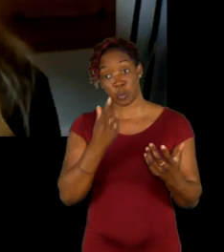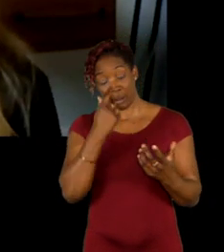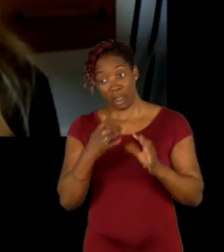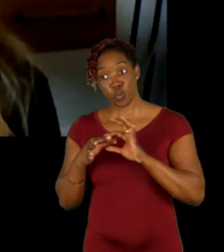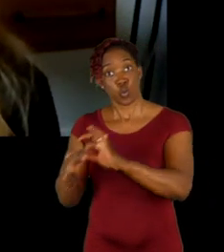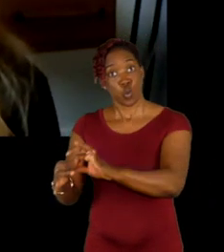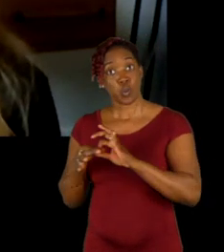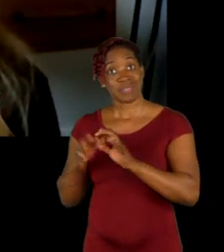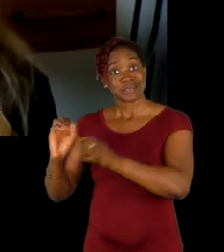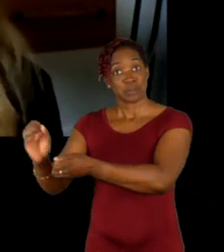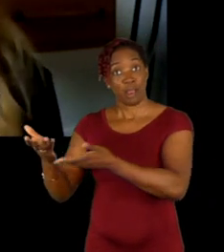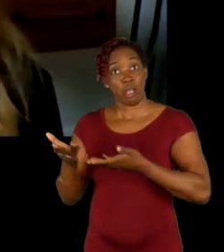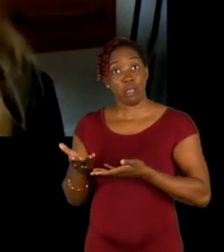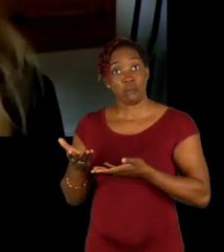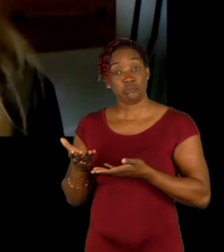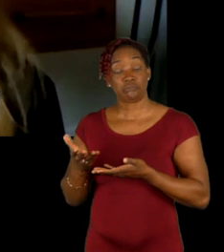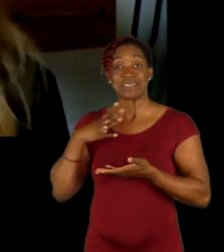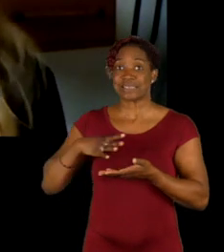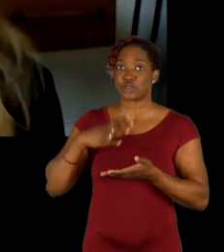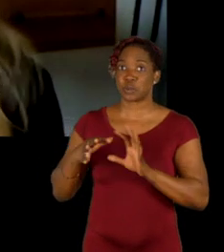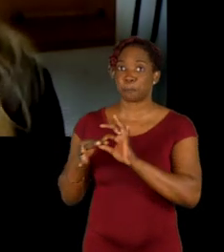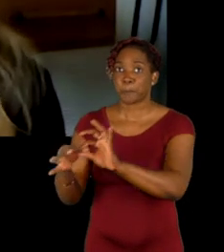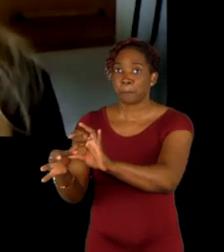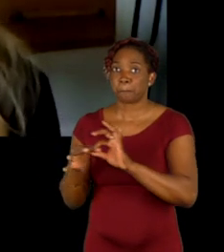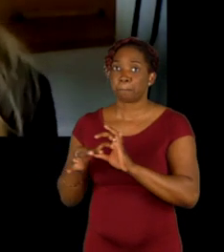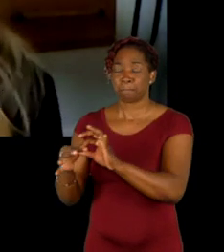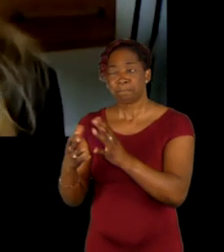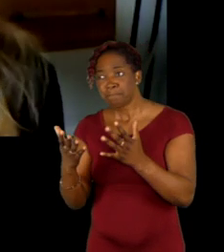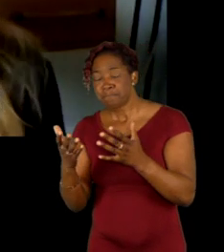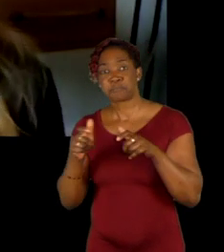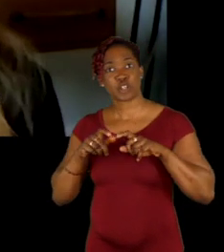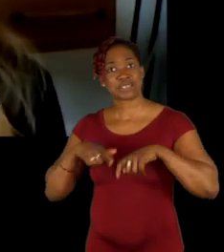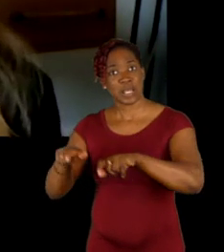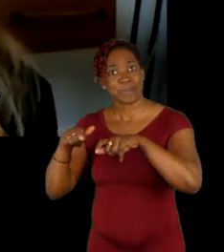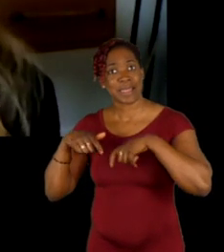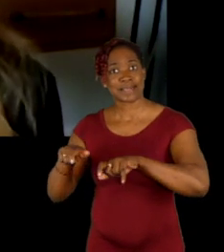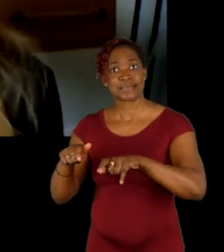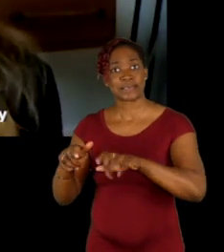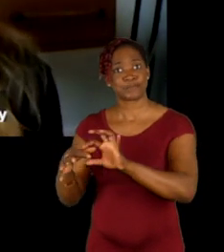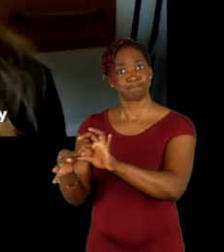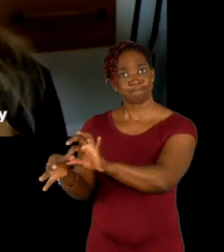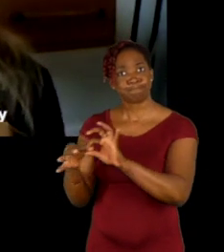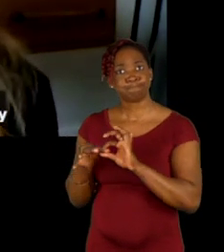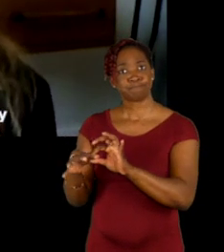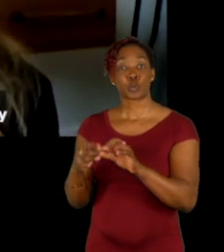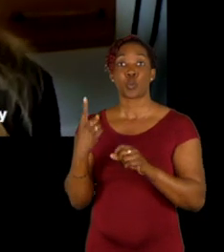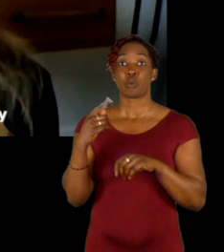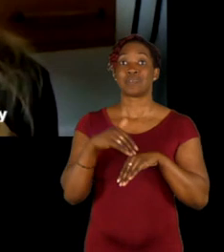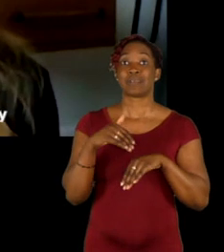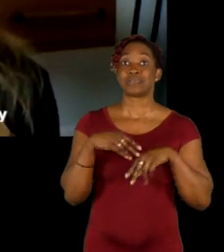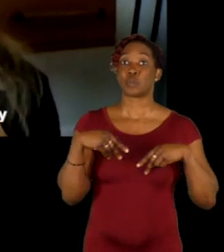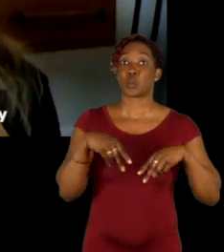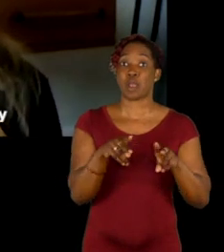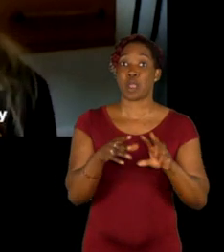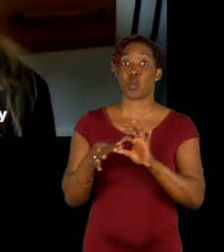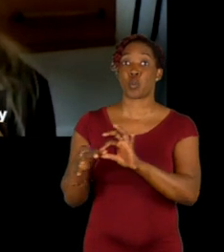our suppliers, and we need to engage them really on the sustainability journey. One really effective way of